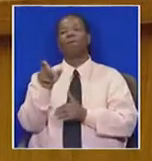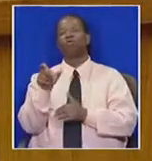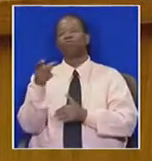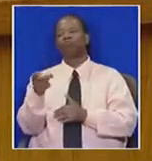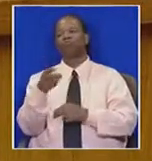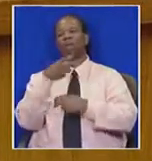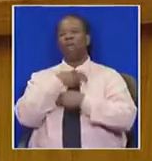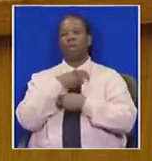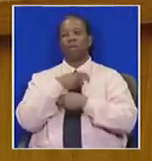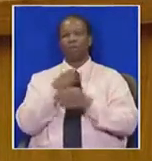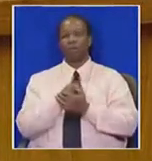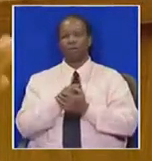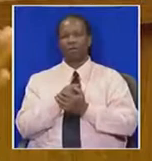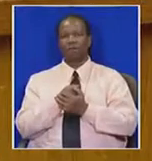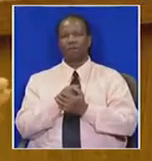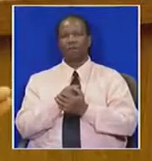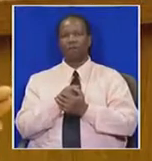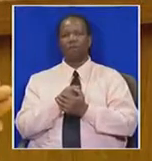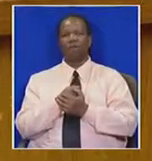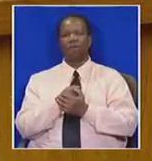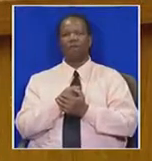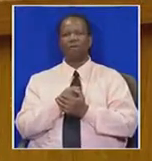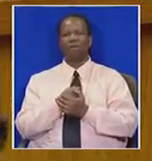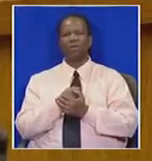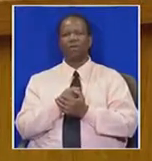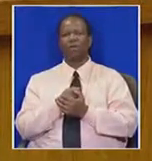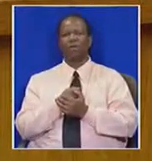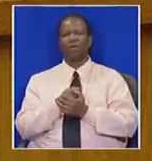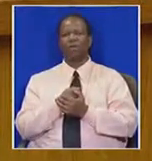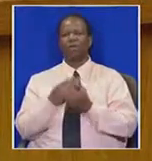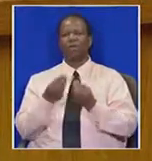gefire nie, so ons los dit daar.